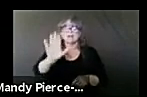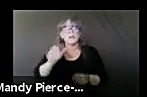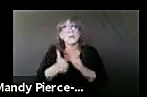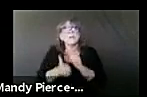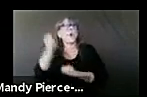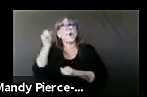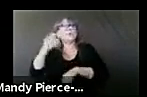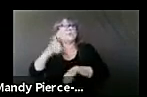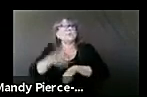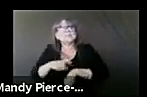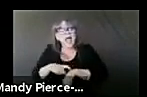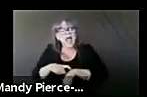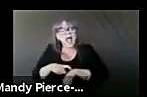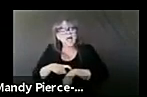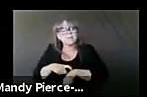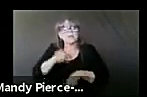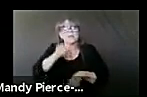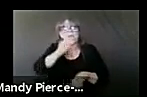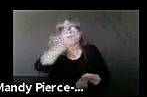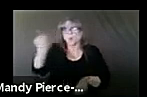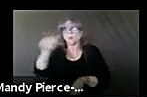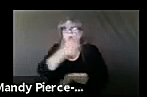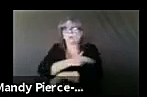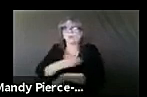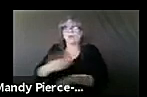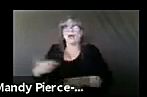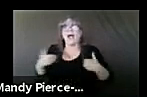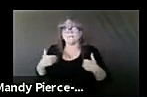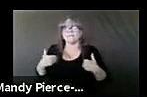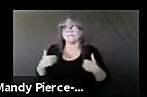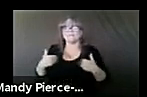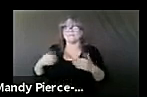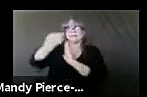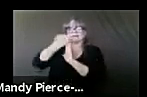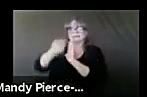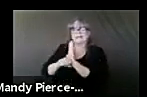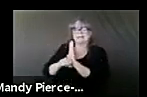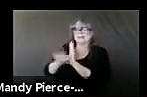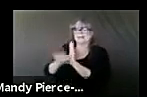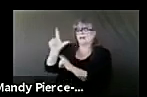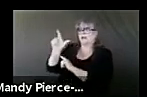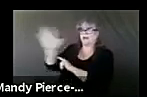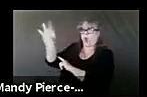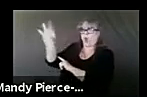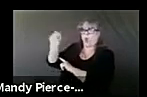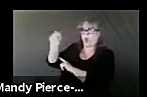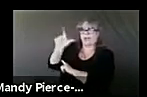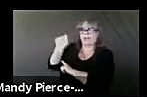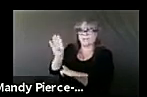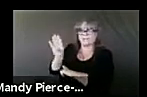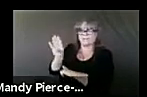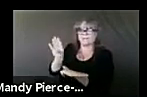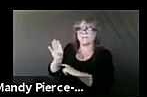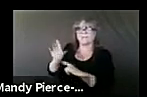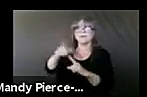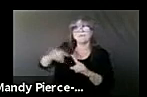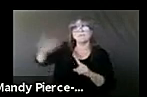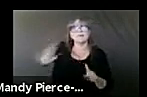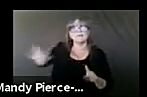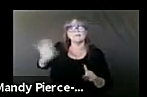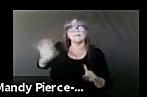lab is also expanding from a baseline of 140 to a current capability of between 500 and 800,